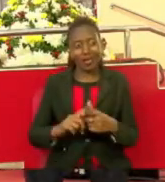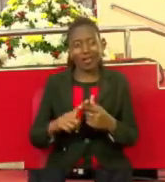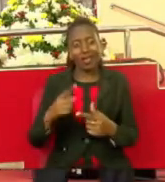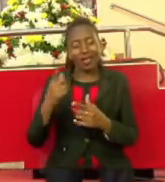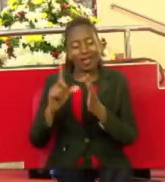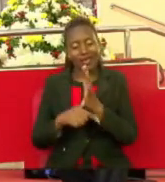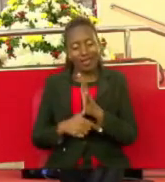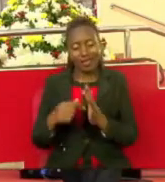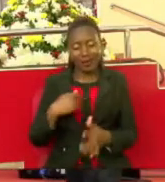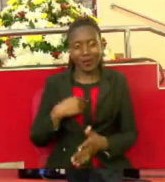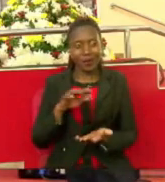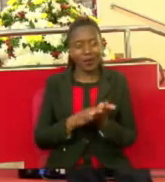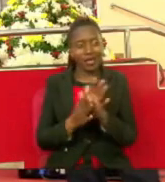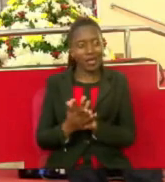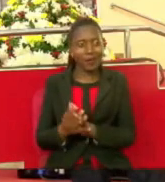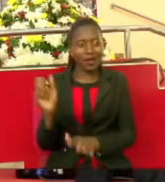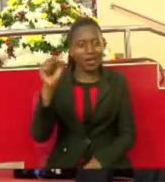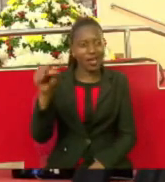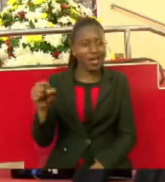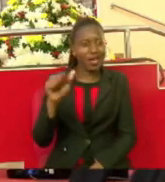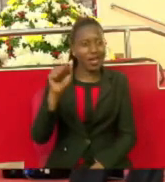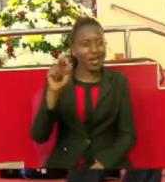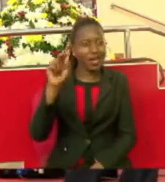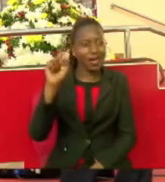And it was so bad on me for quite a while.